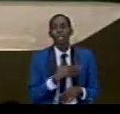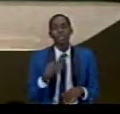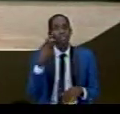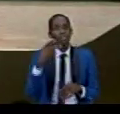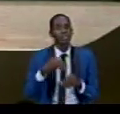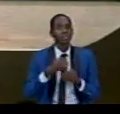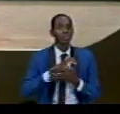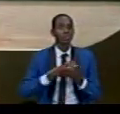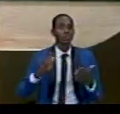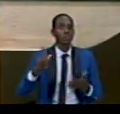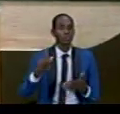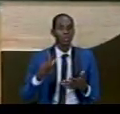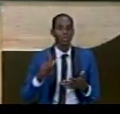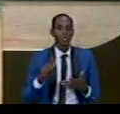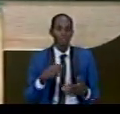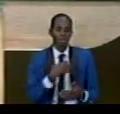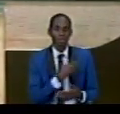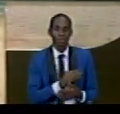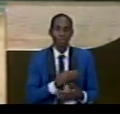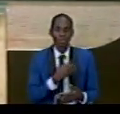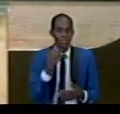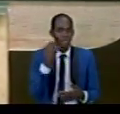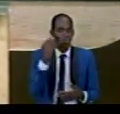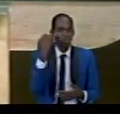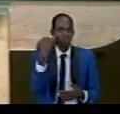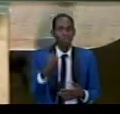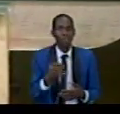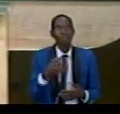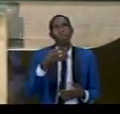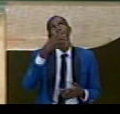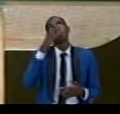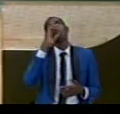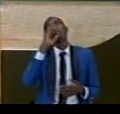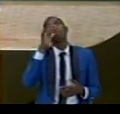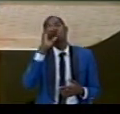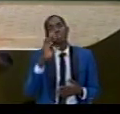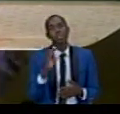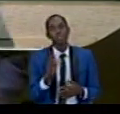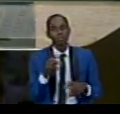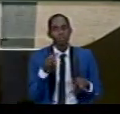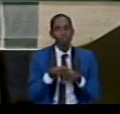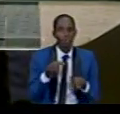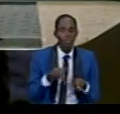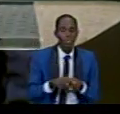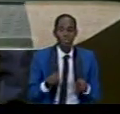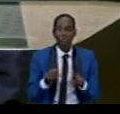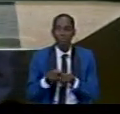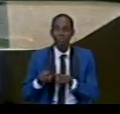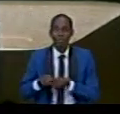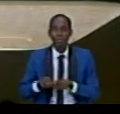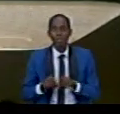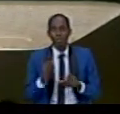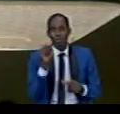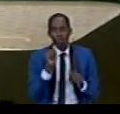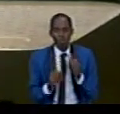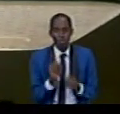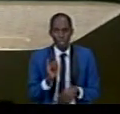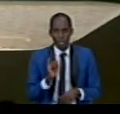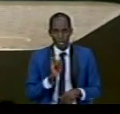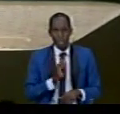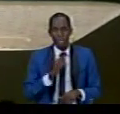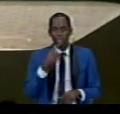says envies, murders, drunkenness, revelings, and such like, of the which I tell